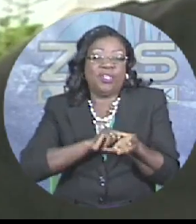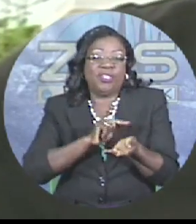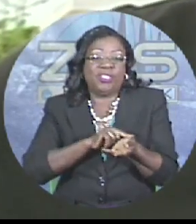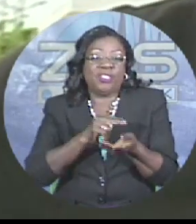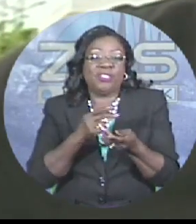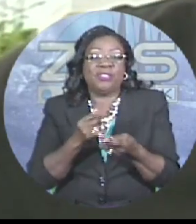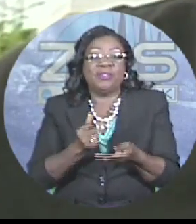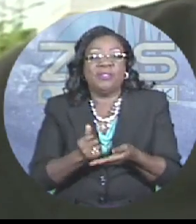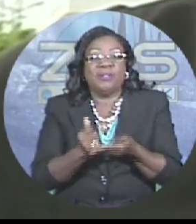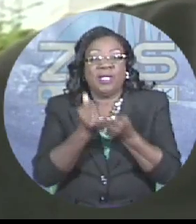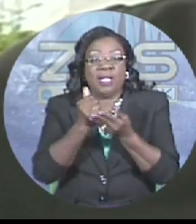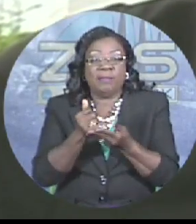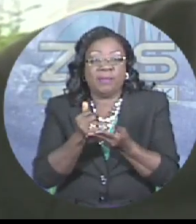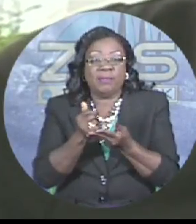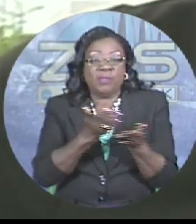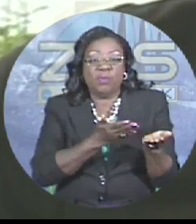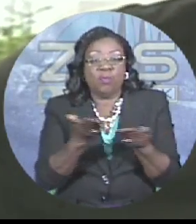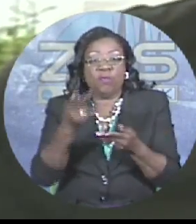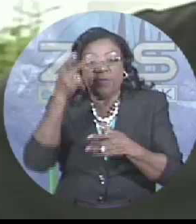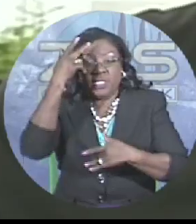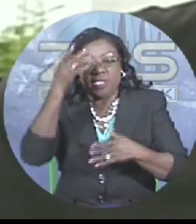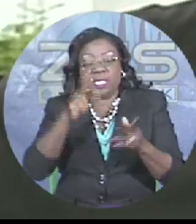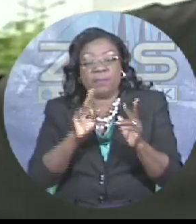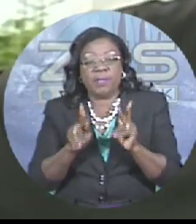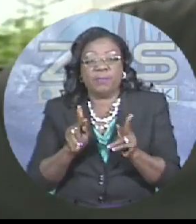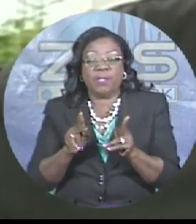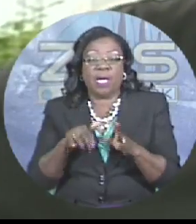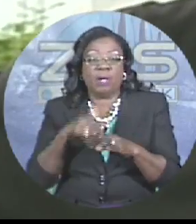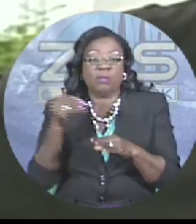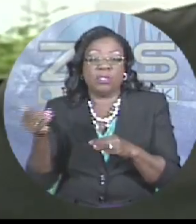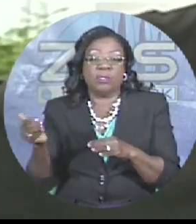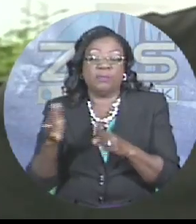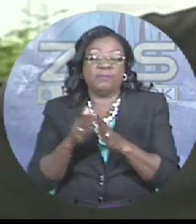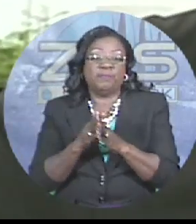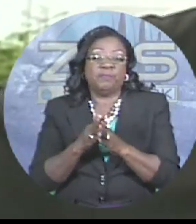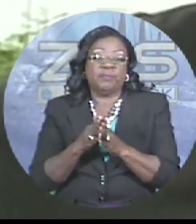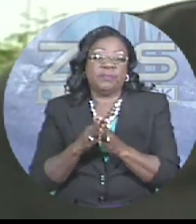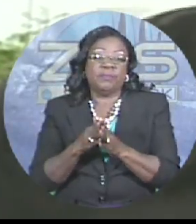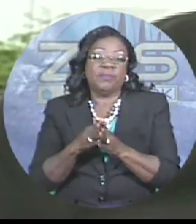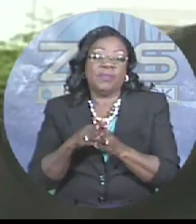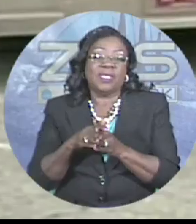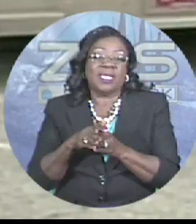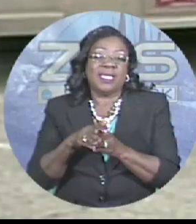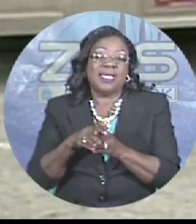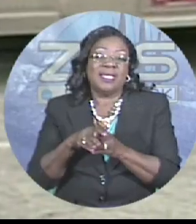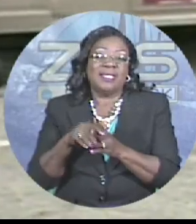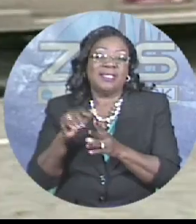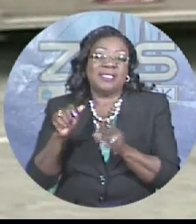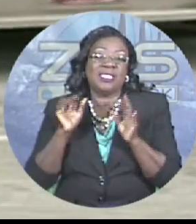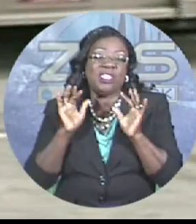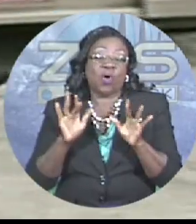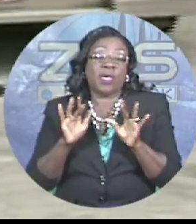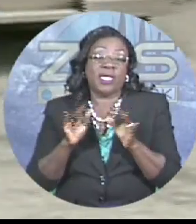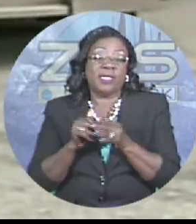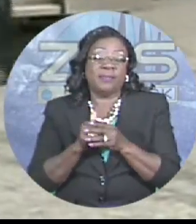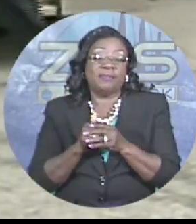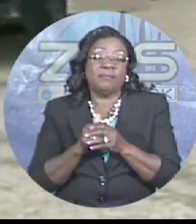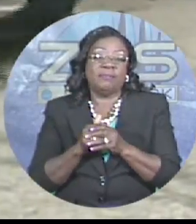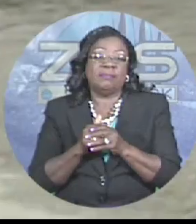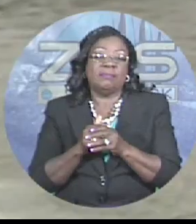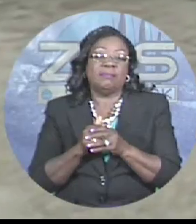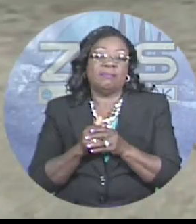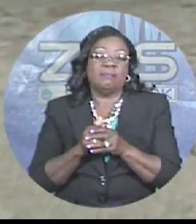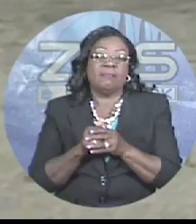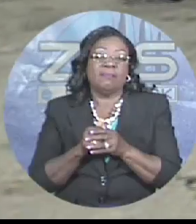there's a bunch of women nurses for the men, them show up, so it's just a shocking moment, Some patients